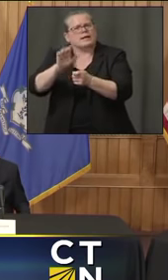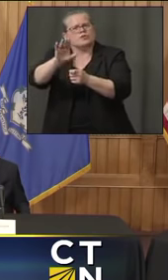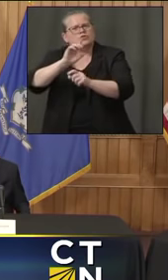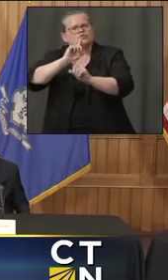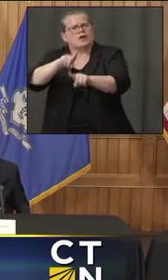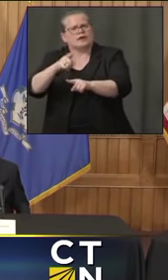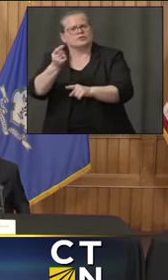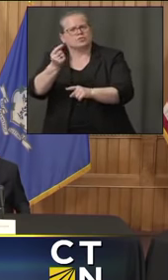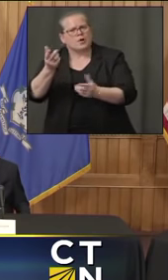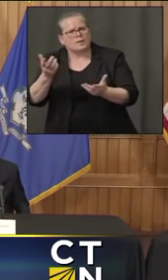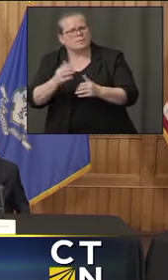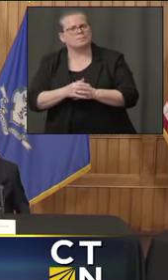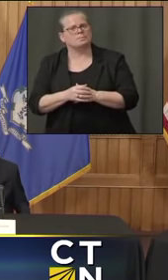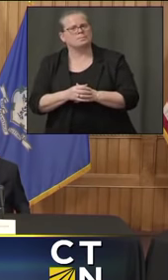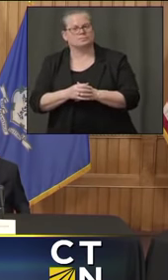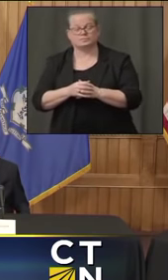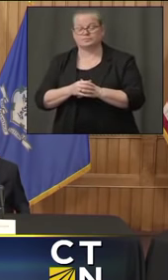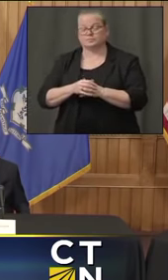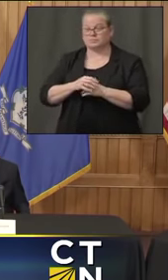want to start with that, Josh?